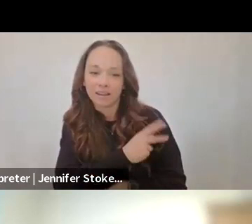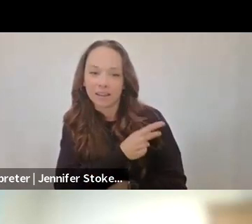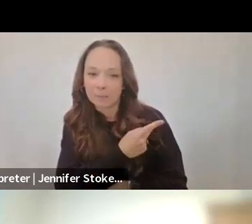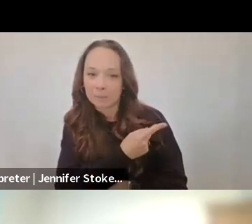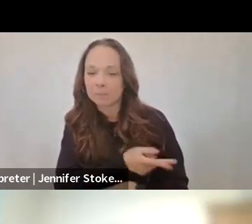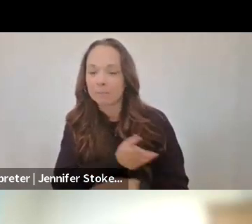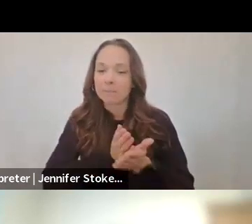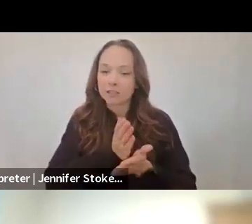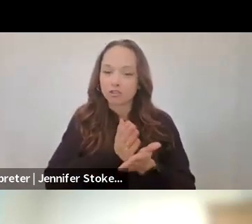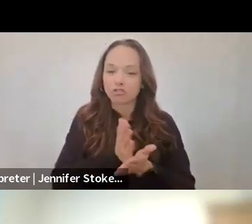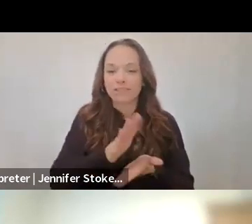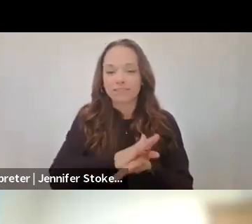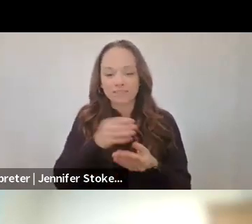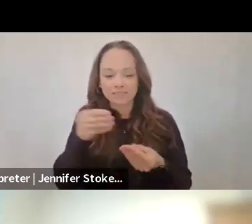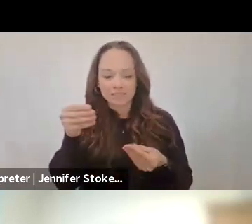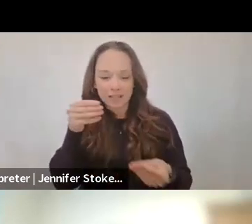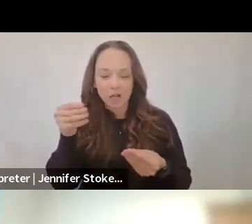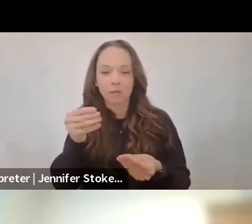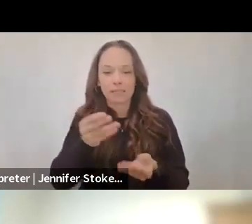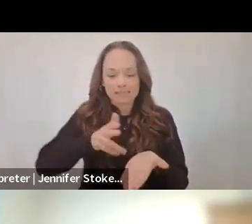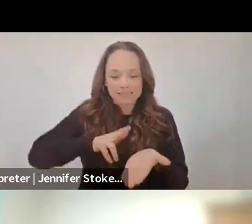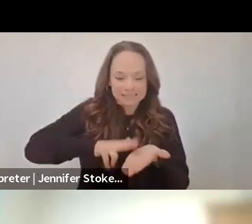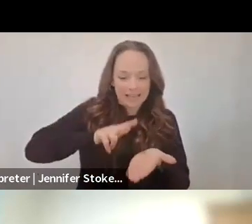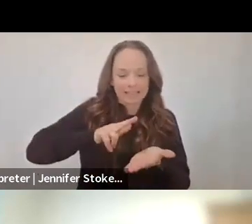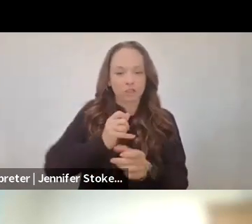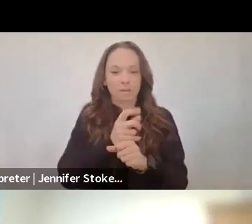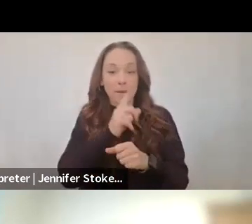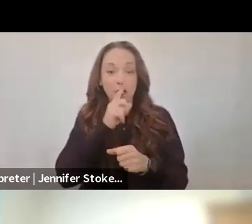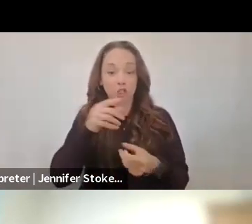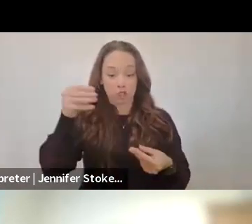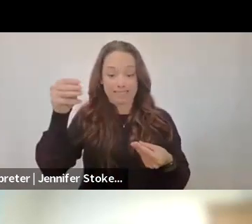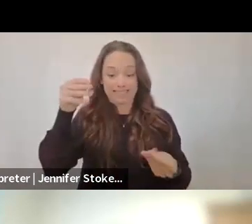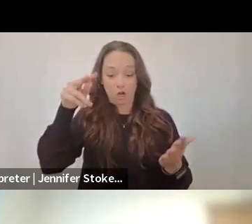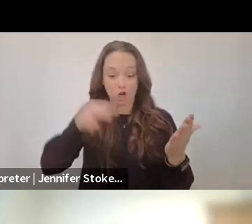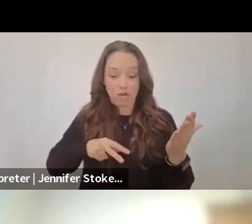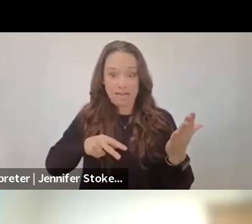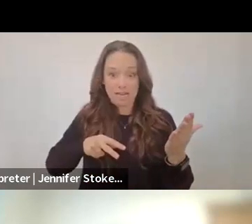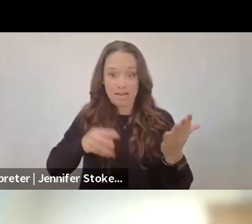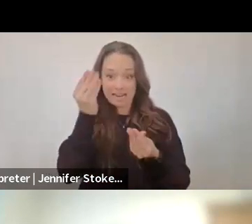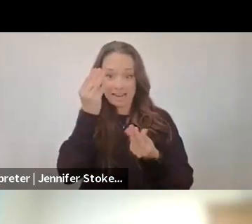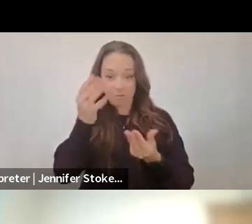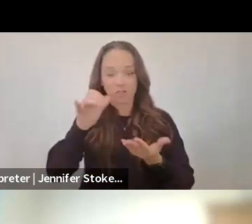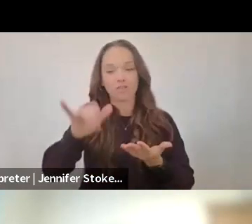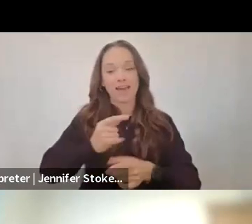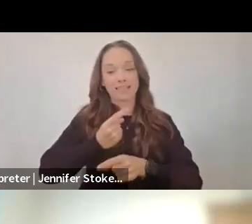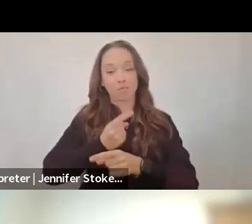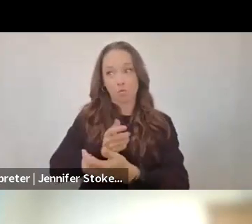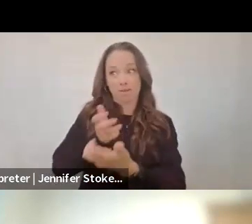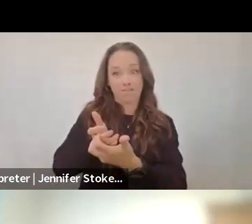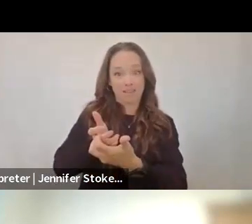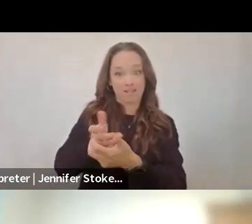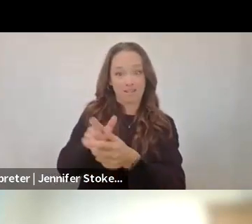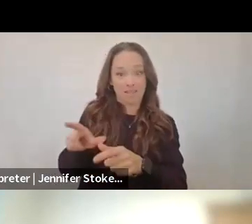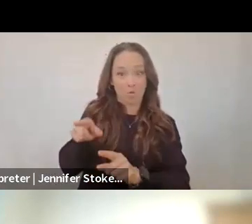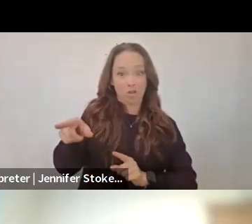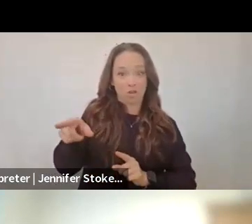taglines, and signage, making sure that the information is in, you know, in the languages, again, in the